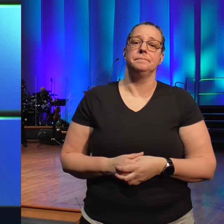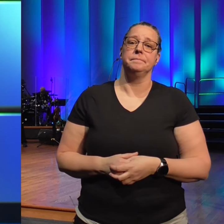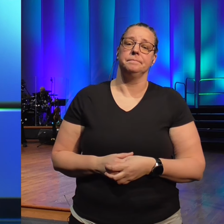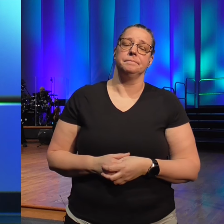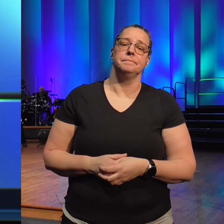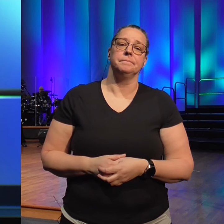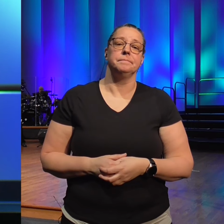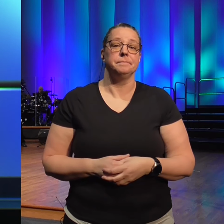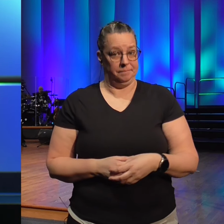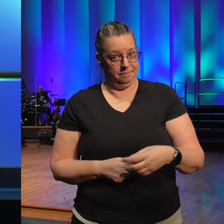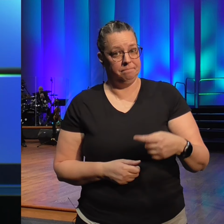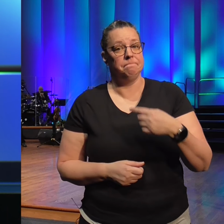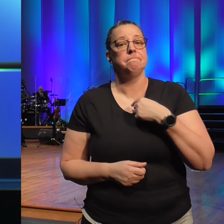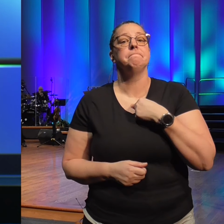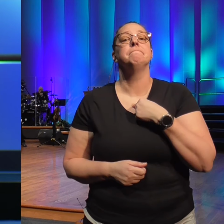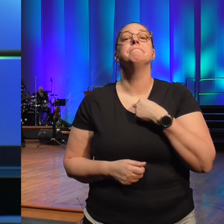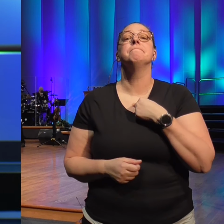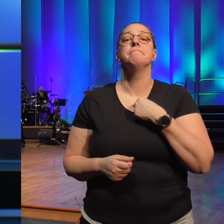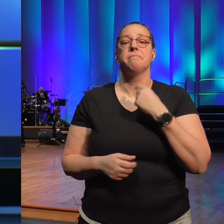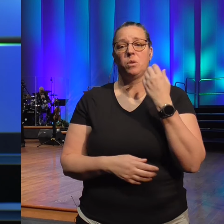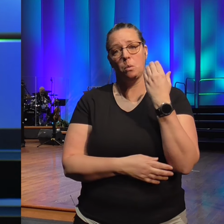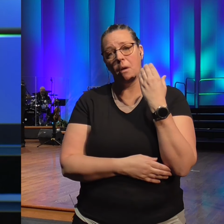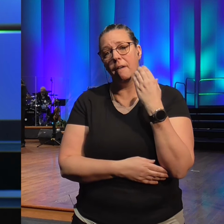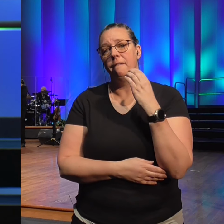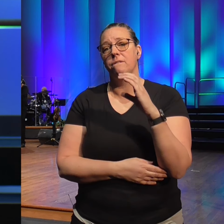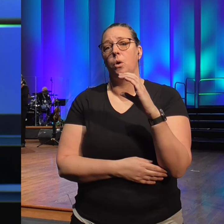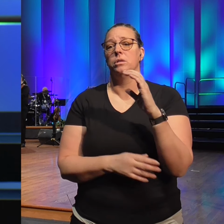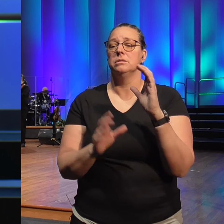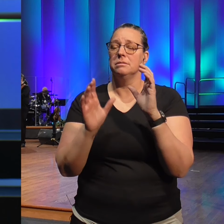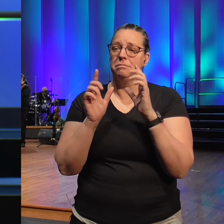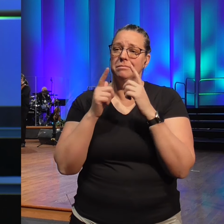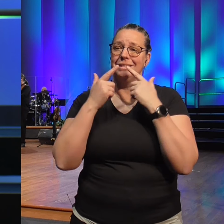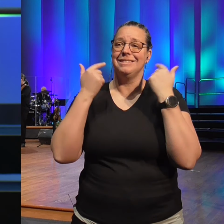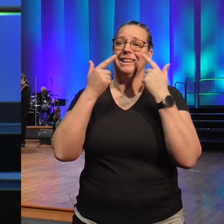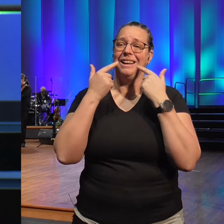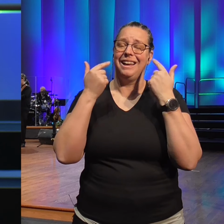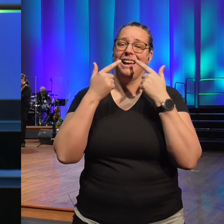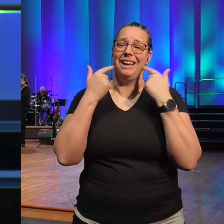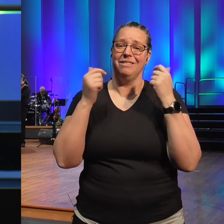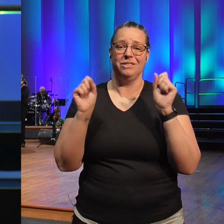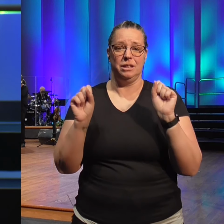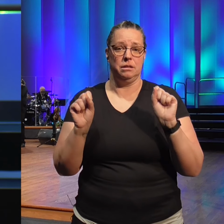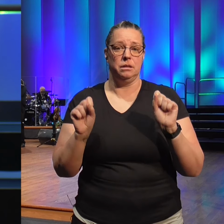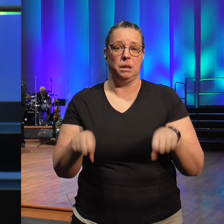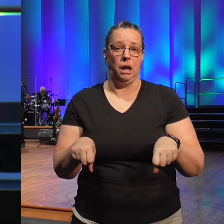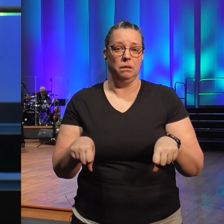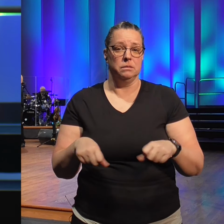I can force a laugh.